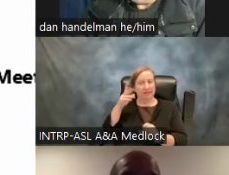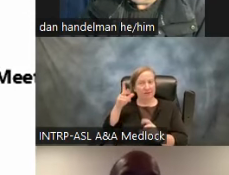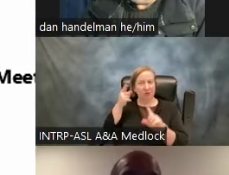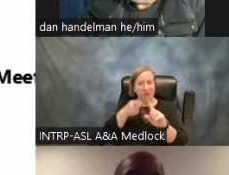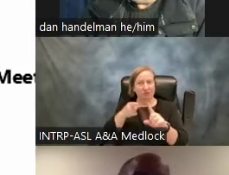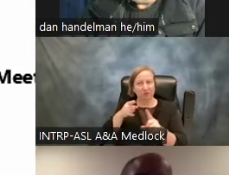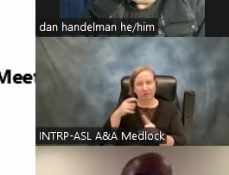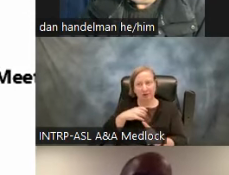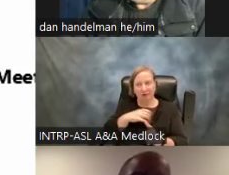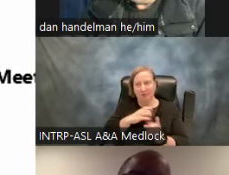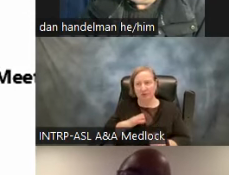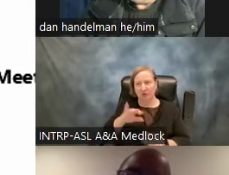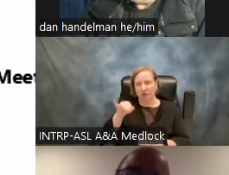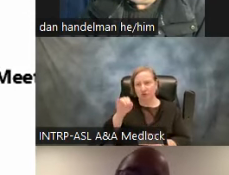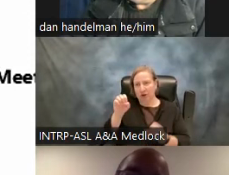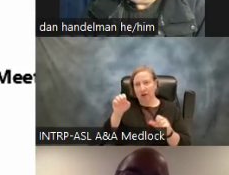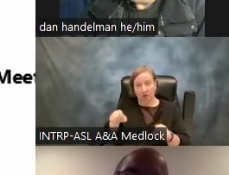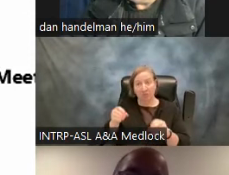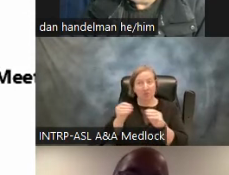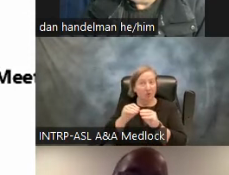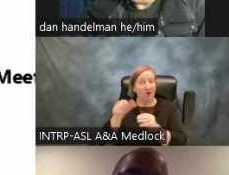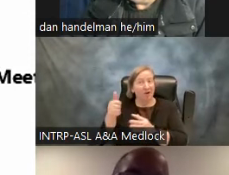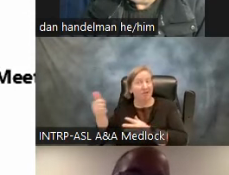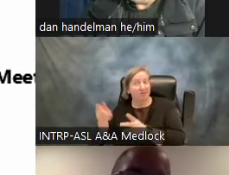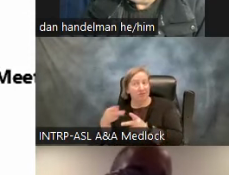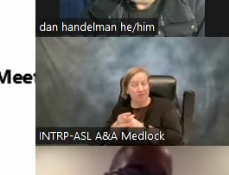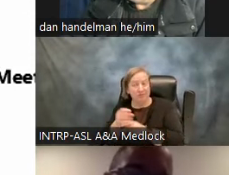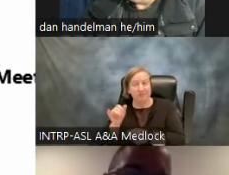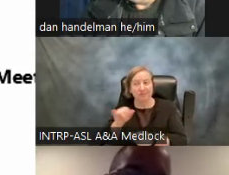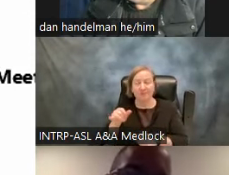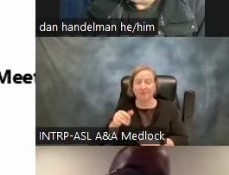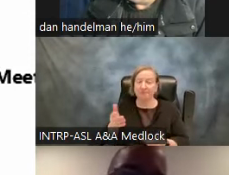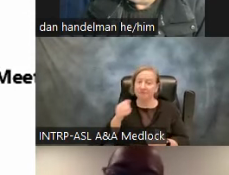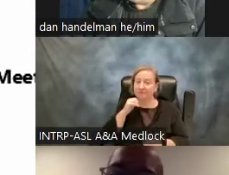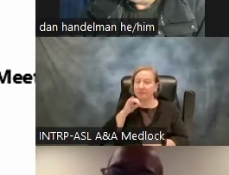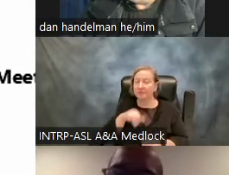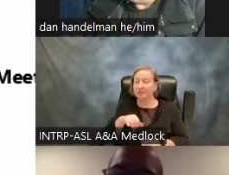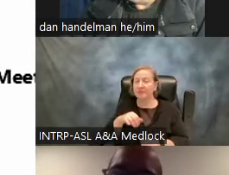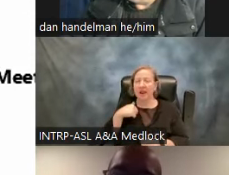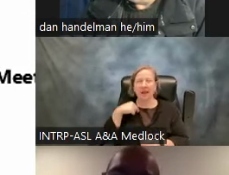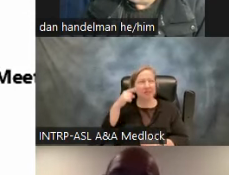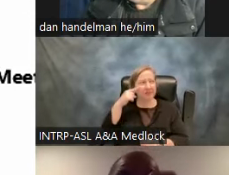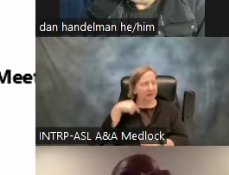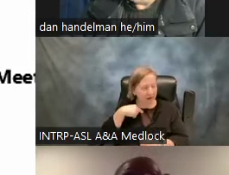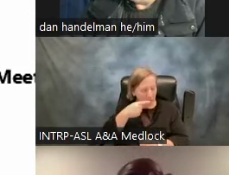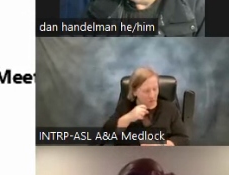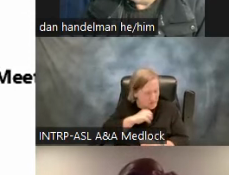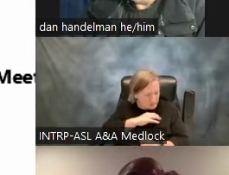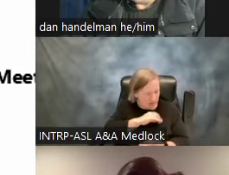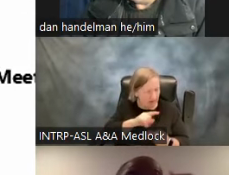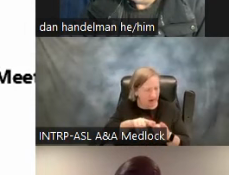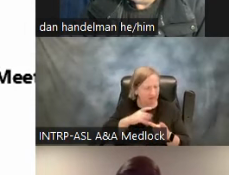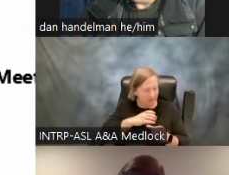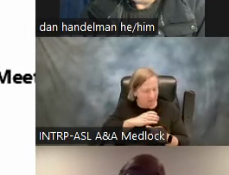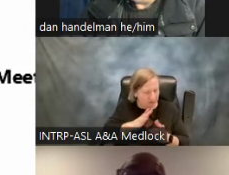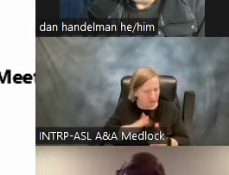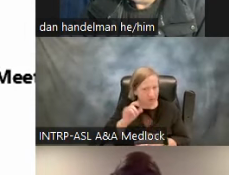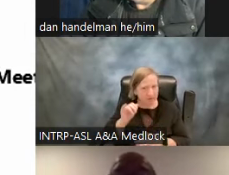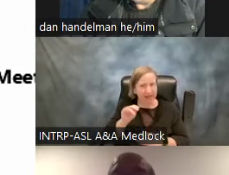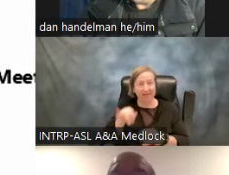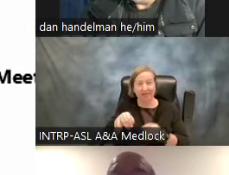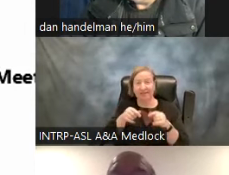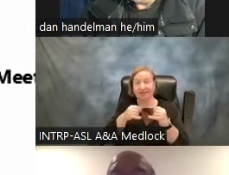that it could be much deeper than that. You know, this wasn't the. I think I told staff and I told Commissioner Dan that this